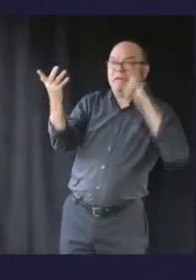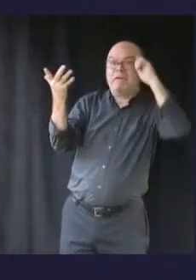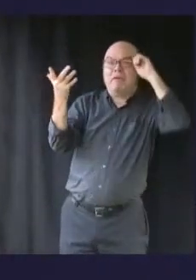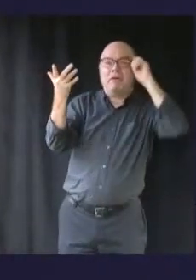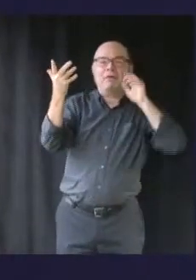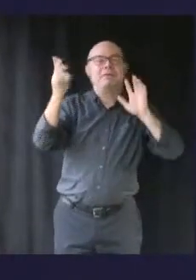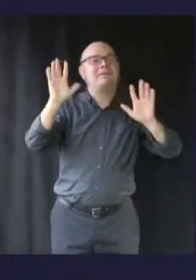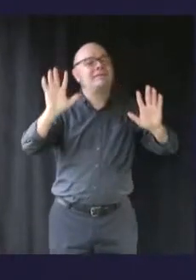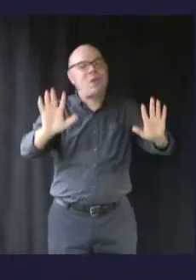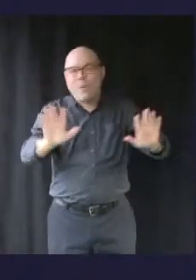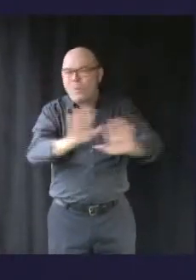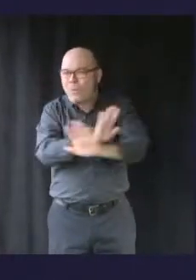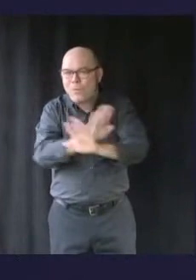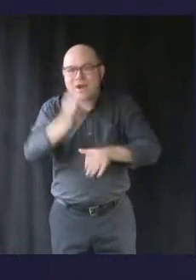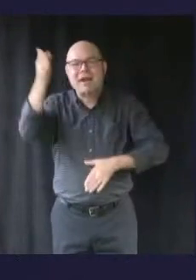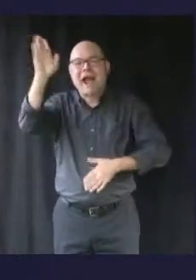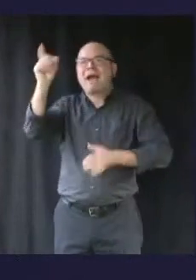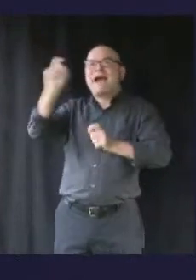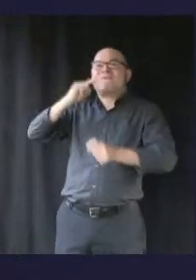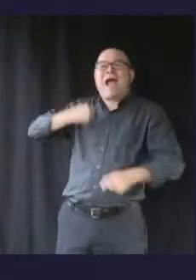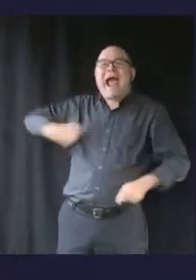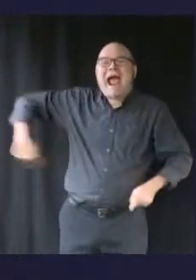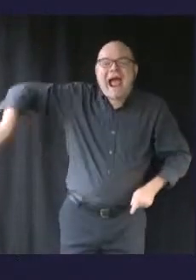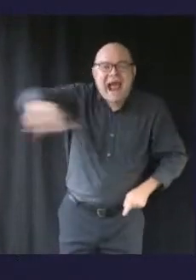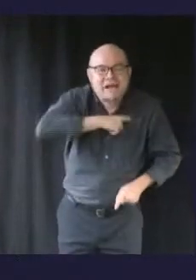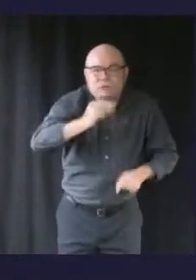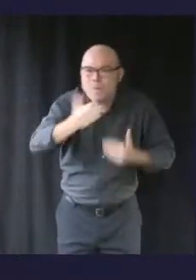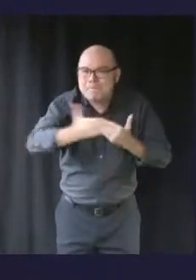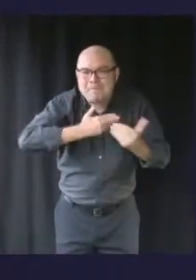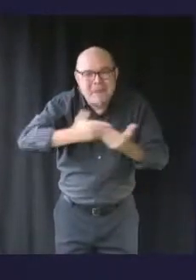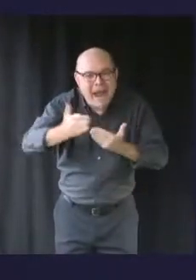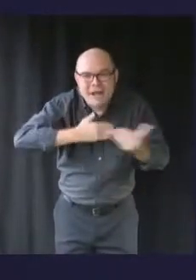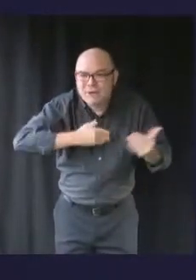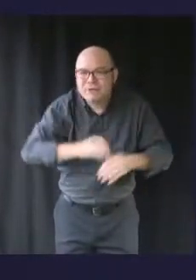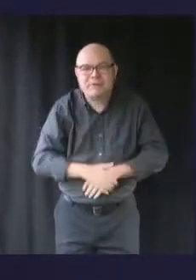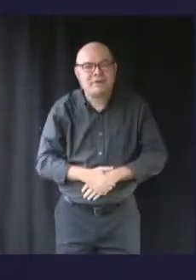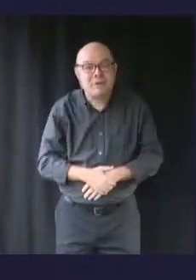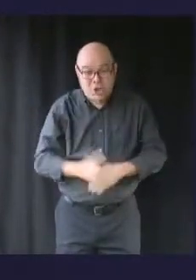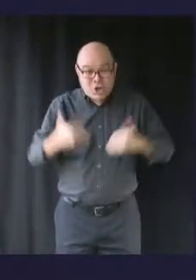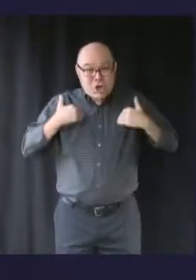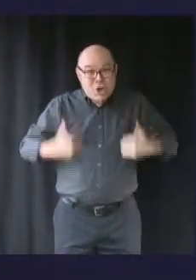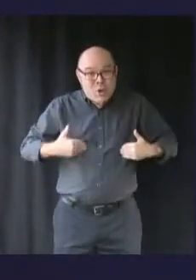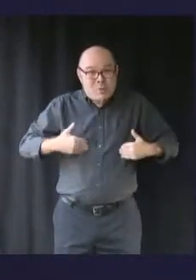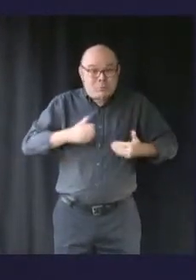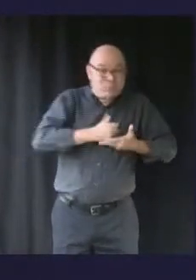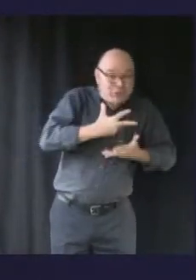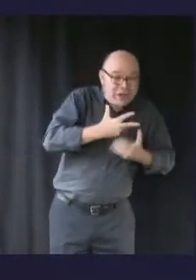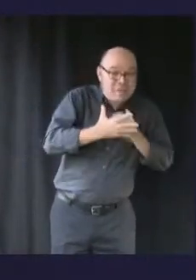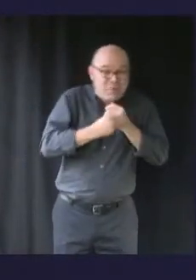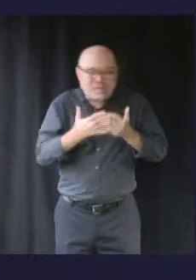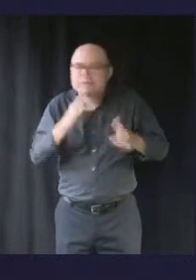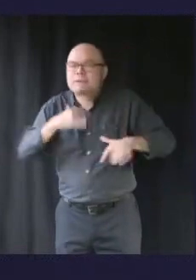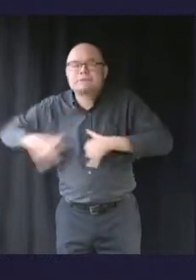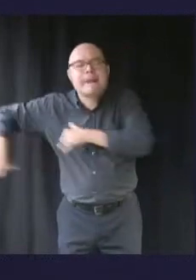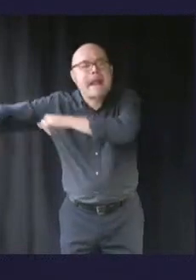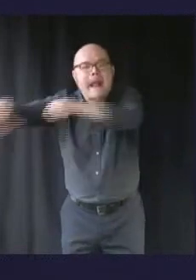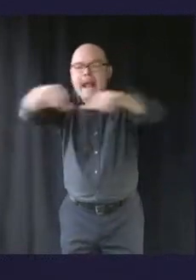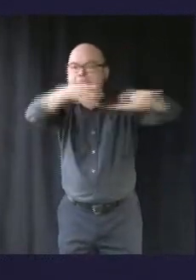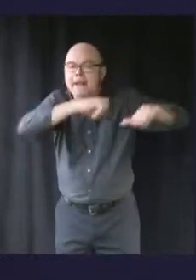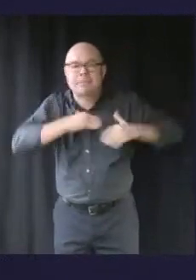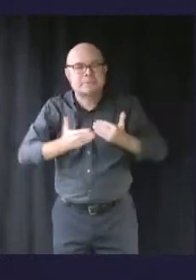on this planet by virtue of our shared humanity. As I said to a Supreme Court justice who I disagreed with in a